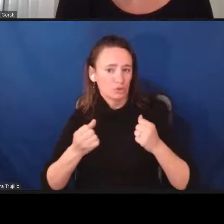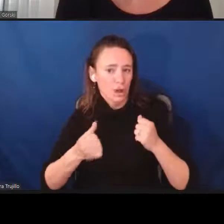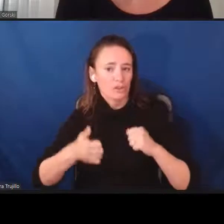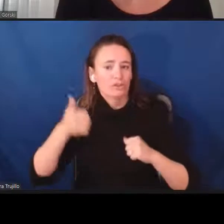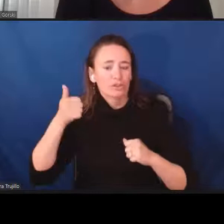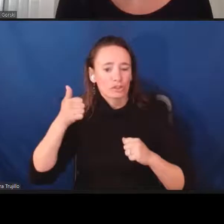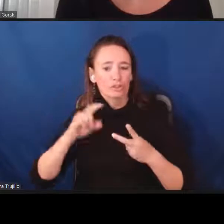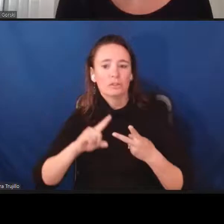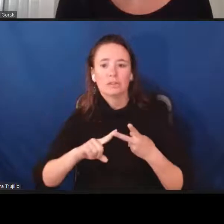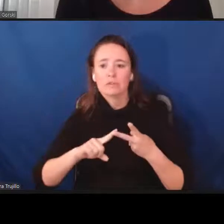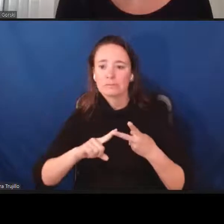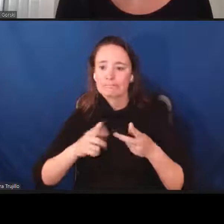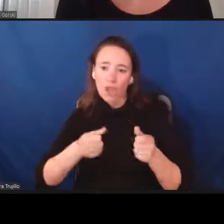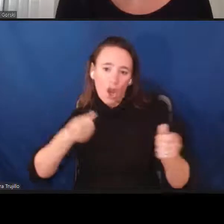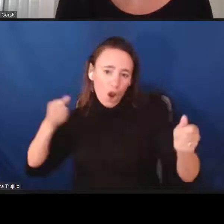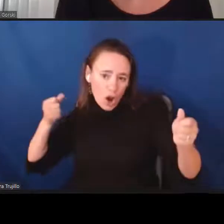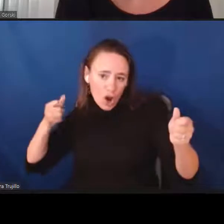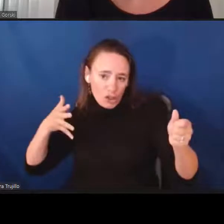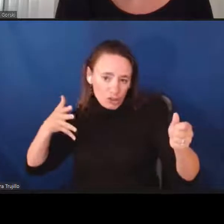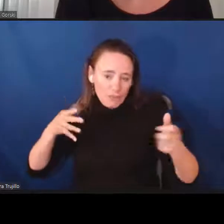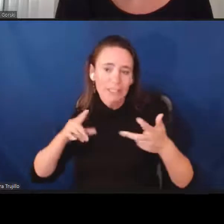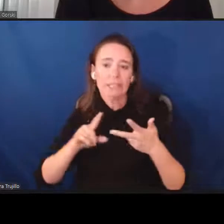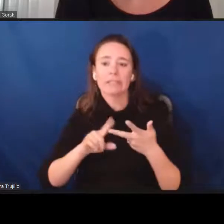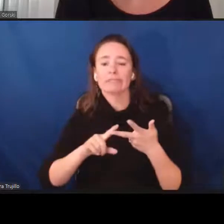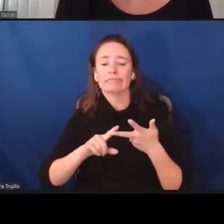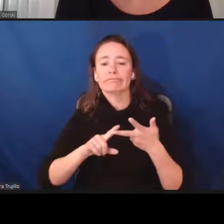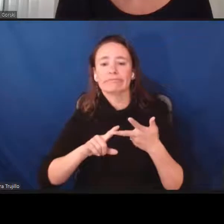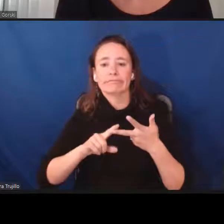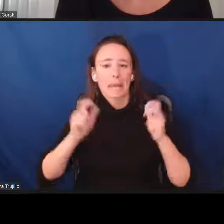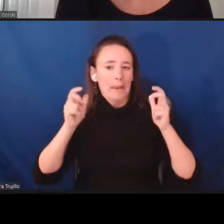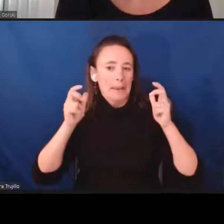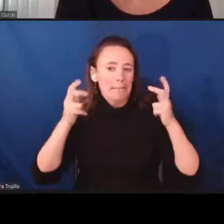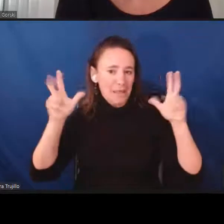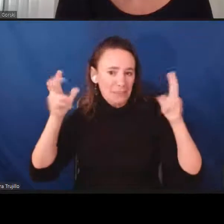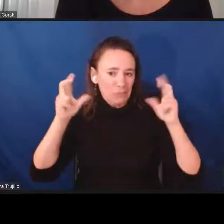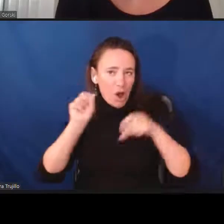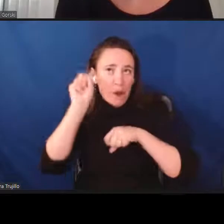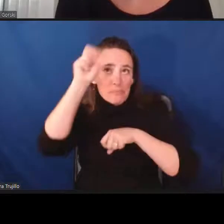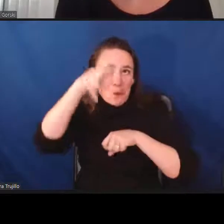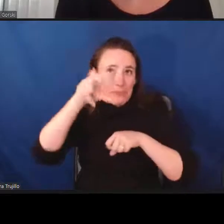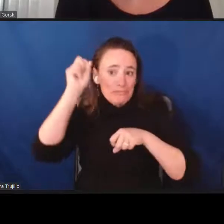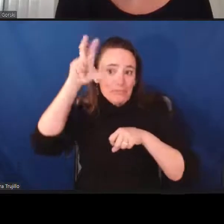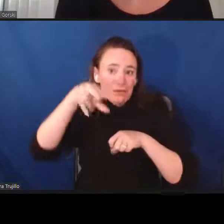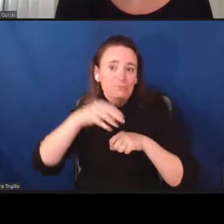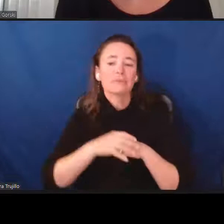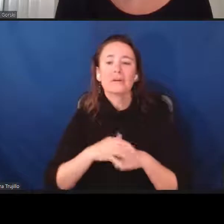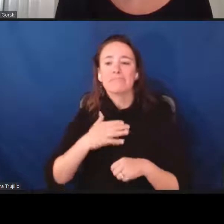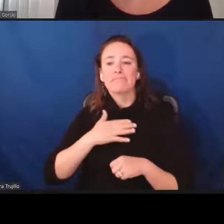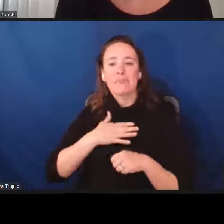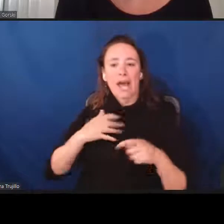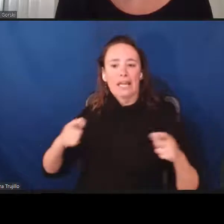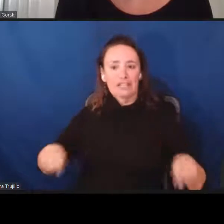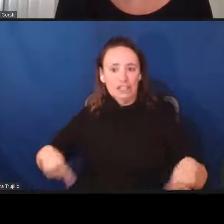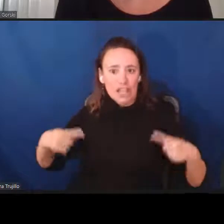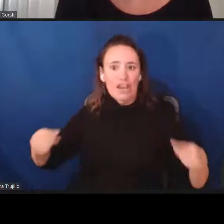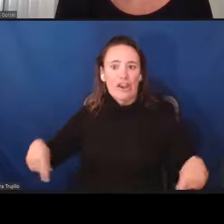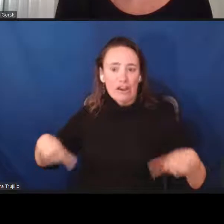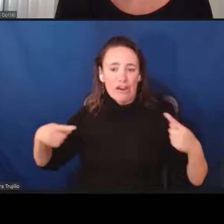archery, shooting baskets, just pushing my everyday chair around outside to kind of get